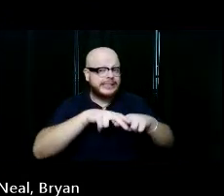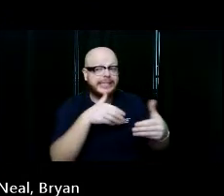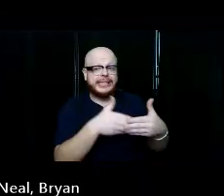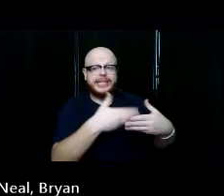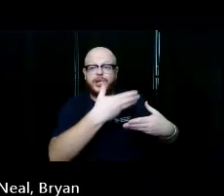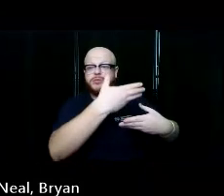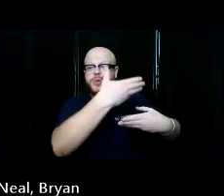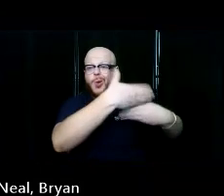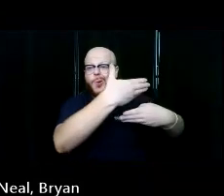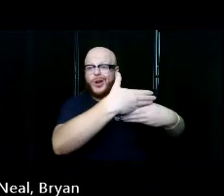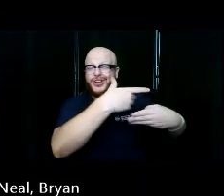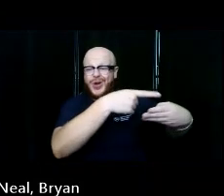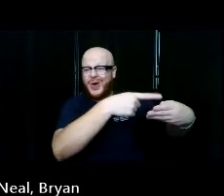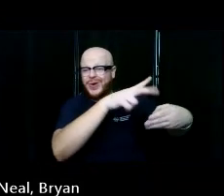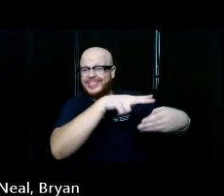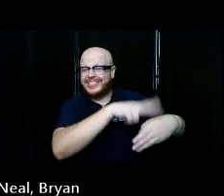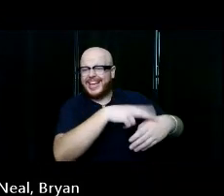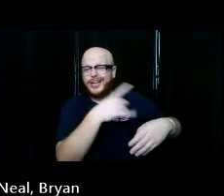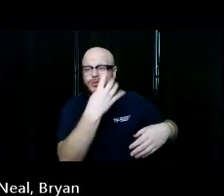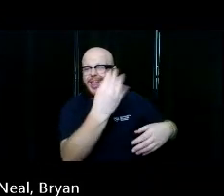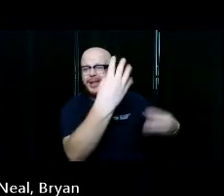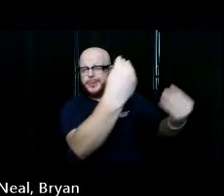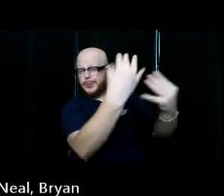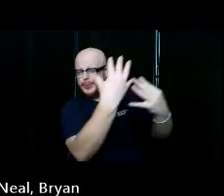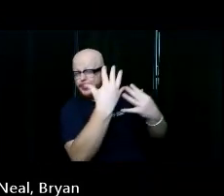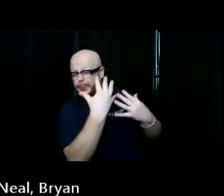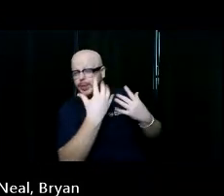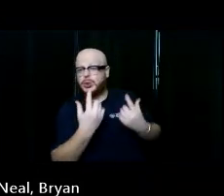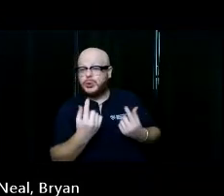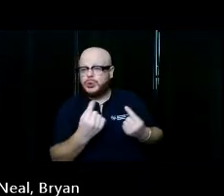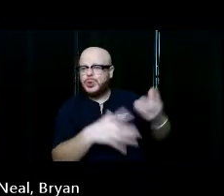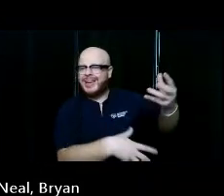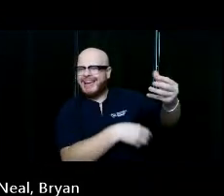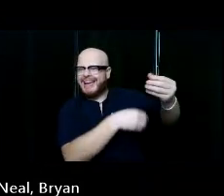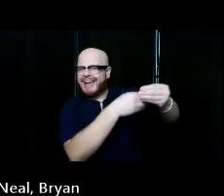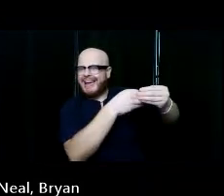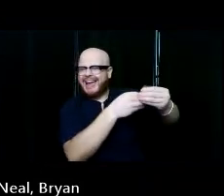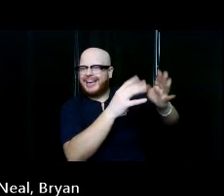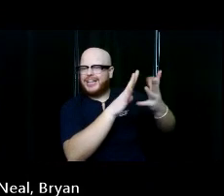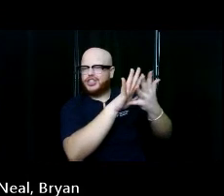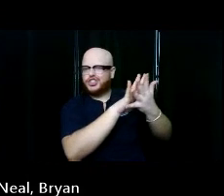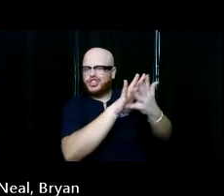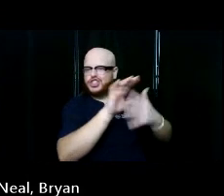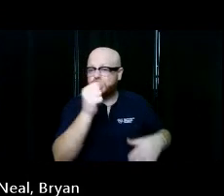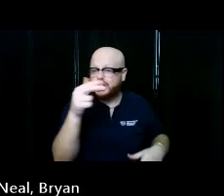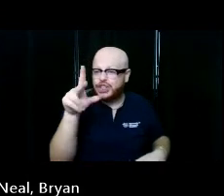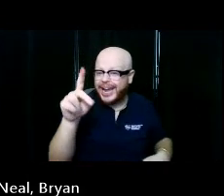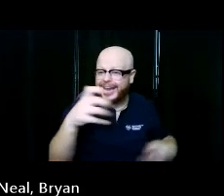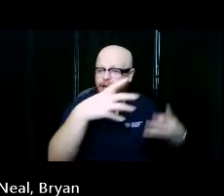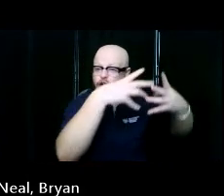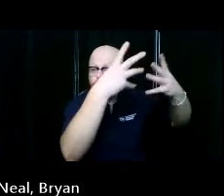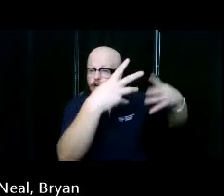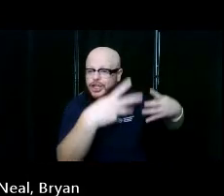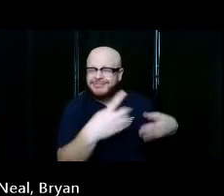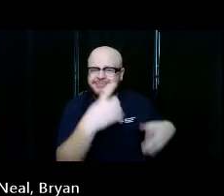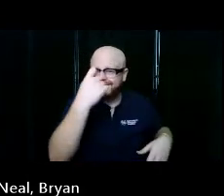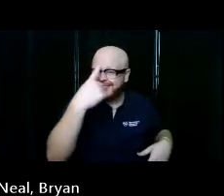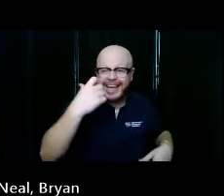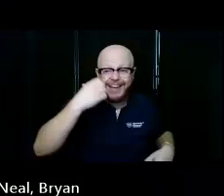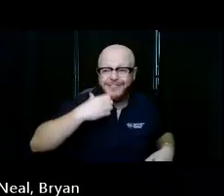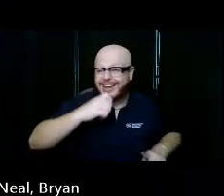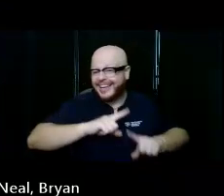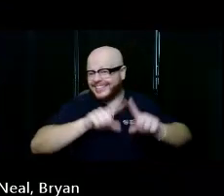or a curtain that can be utilized because the daylight's different, right? It could be a cloudy day, could be a sunny day, and then where the sun